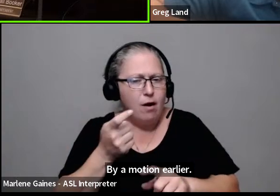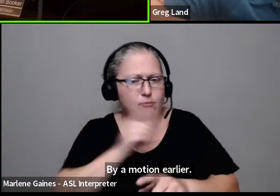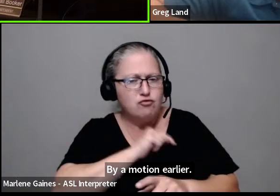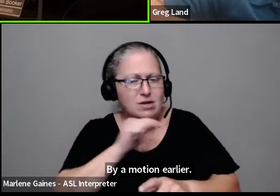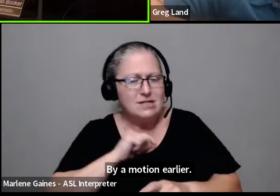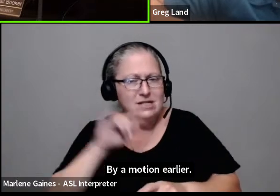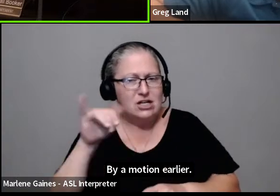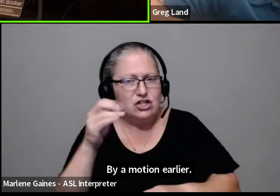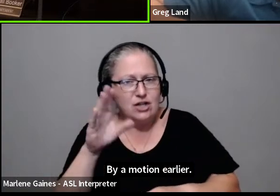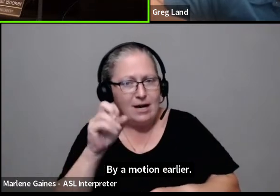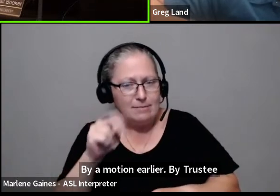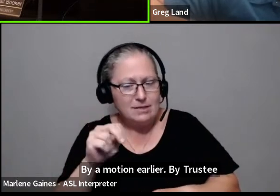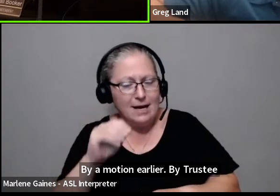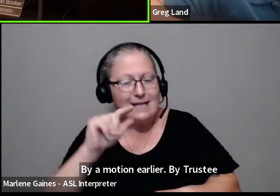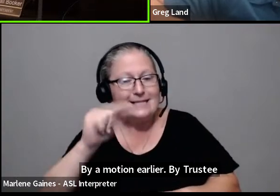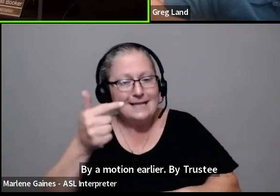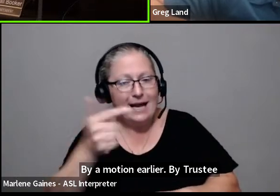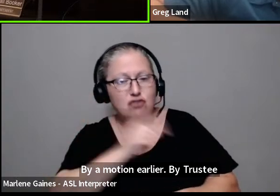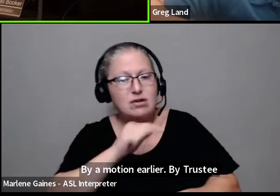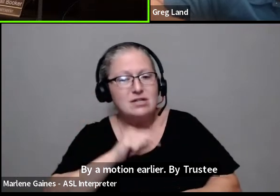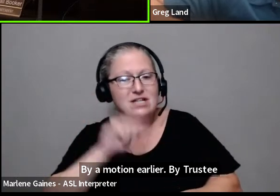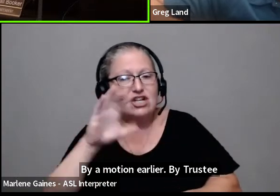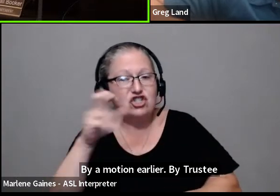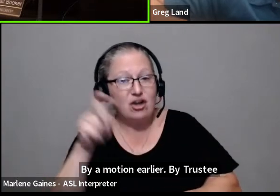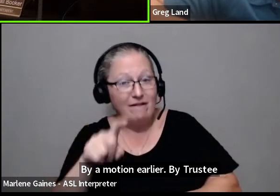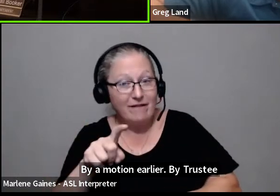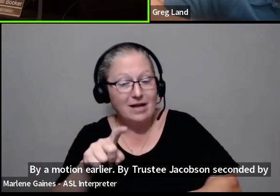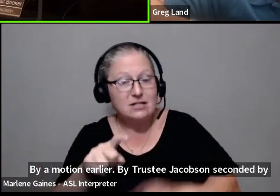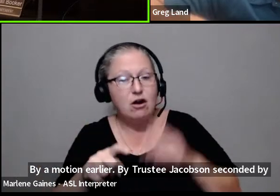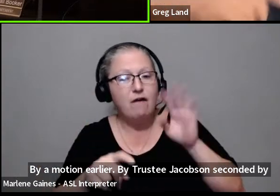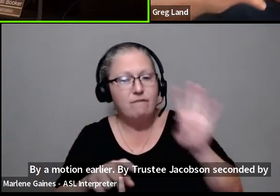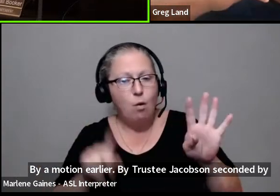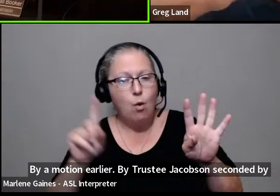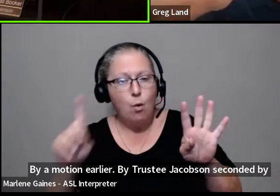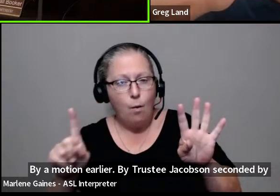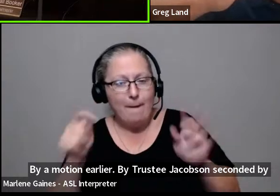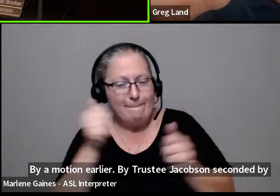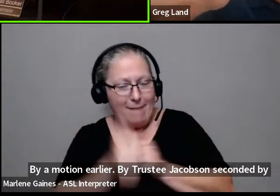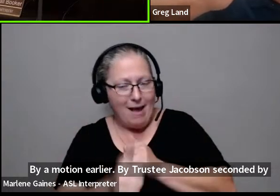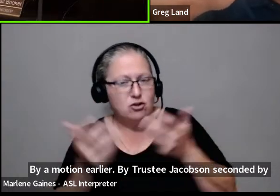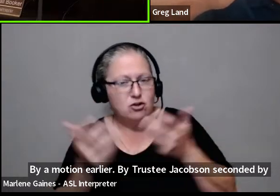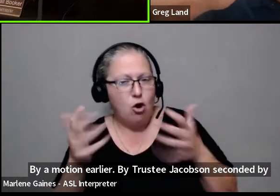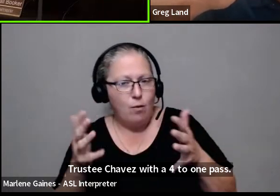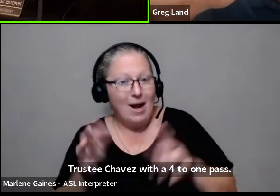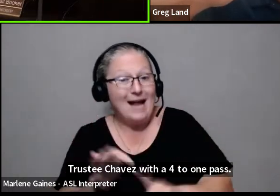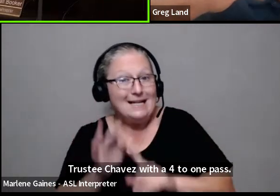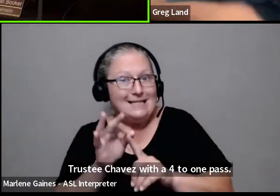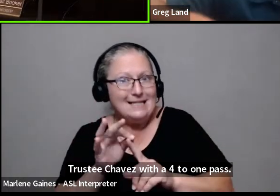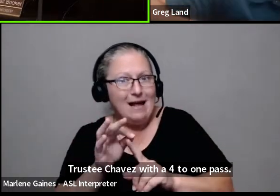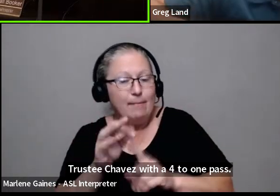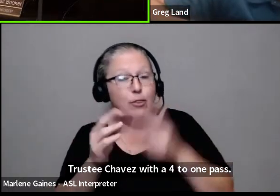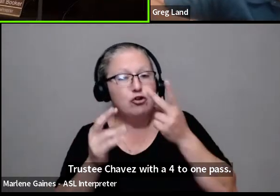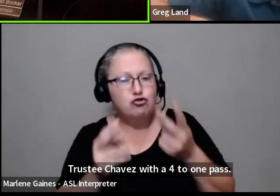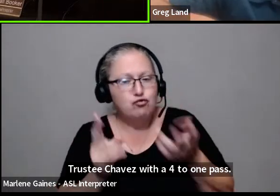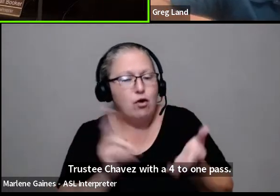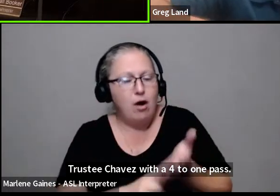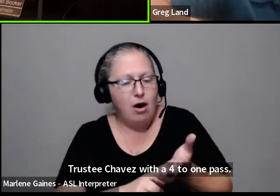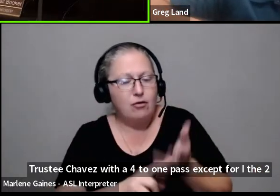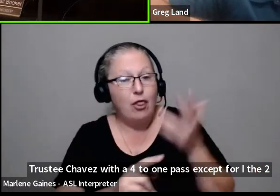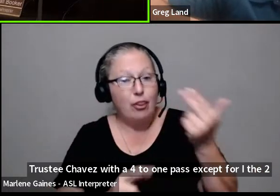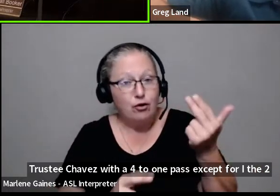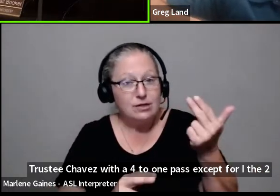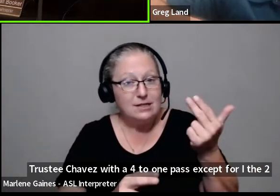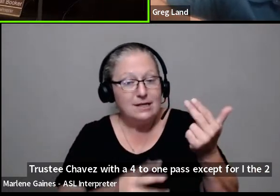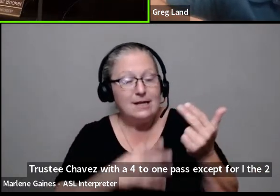Trustee Jacobson, seconded by Trustee Chavez, with a 4-1 pass, except for the 2 contracts on item